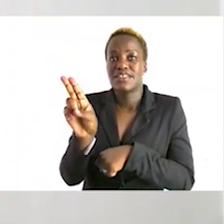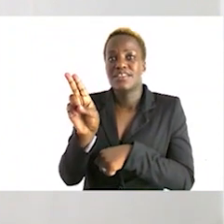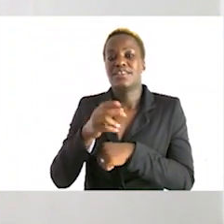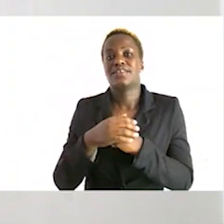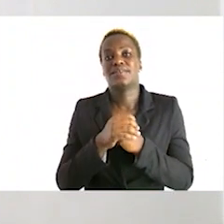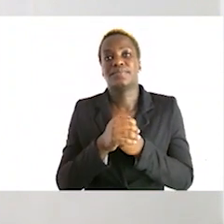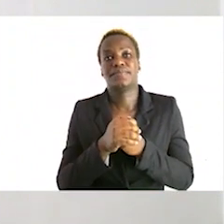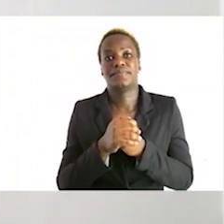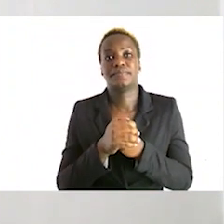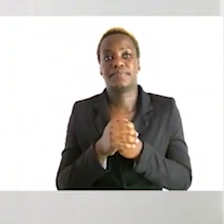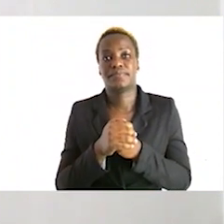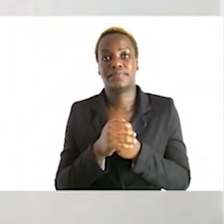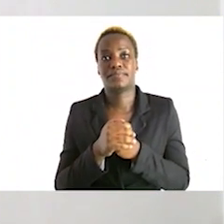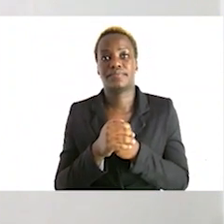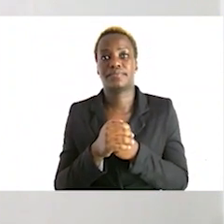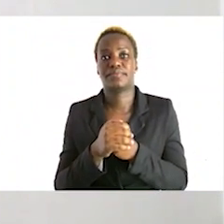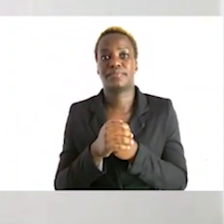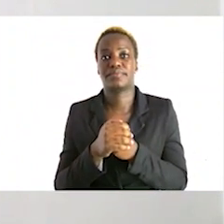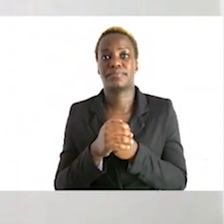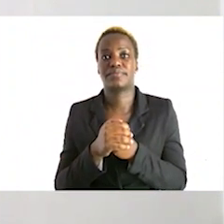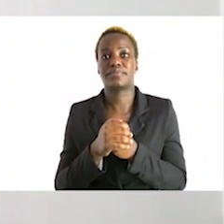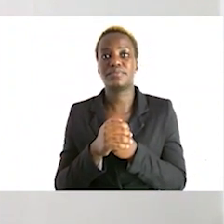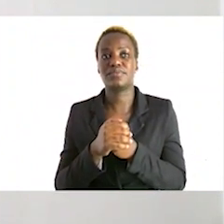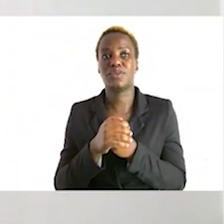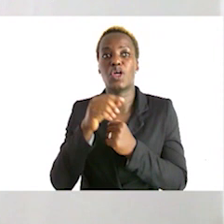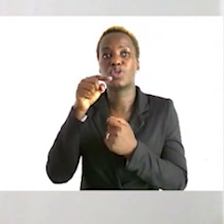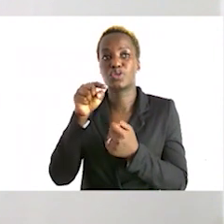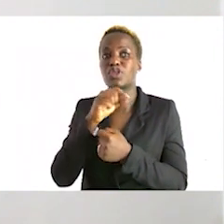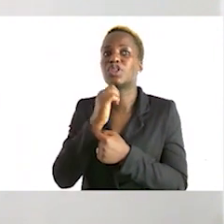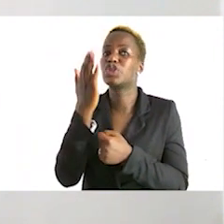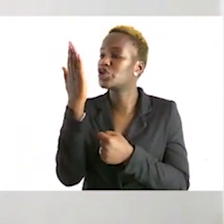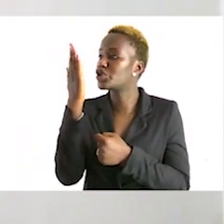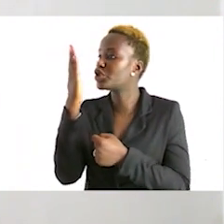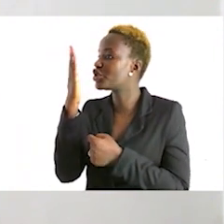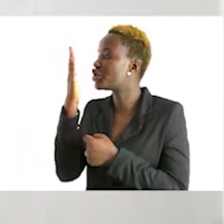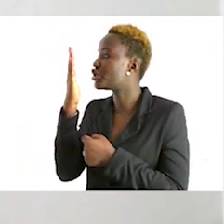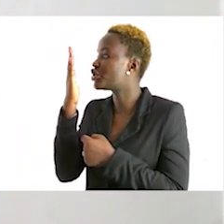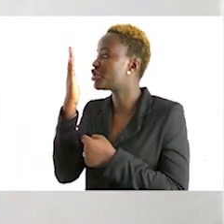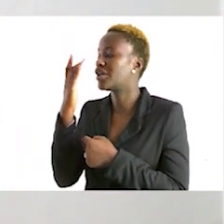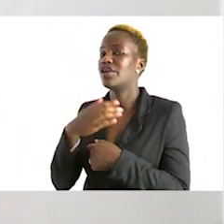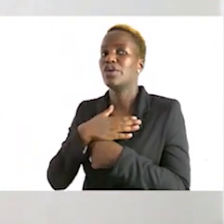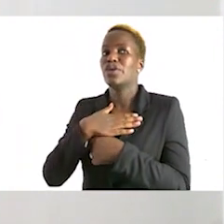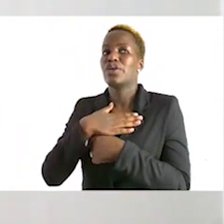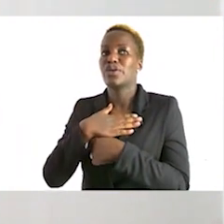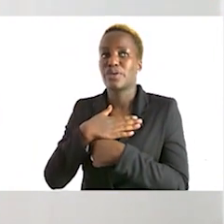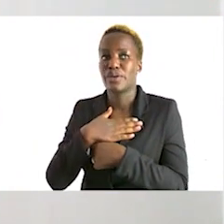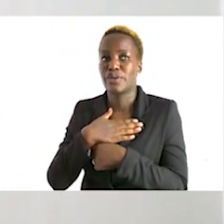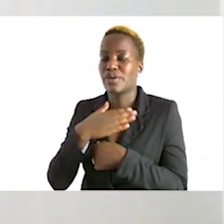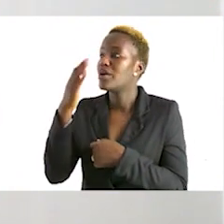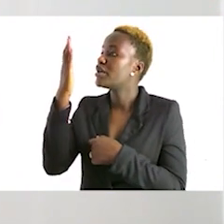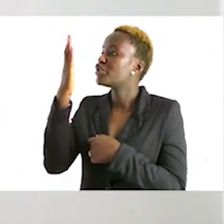here the picture. You move your lips a little bit outwards and then you breathe out to say the sh. Let us